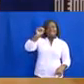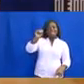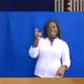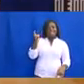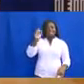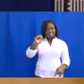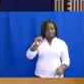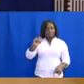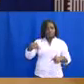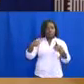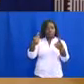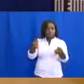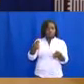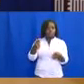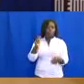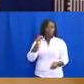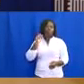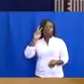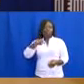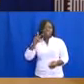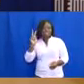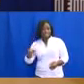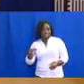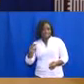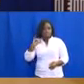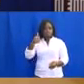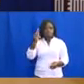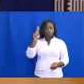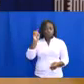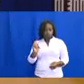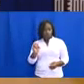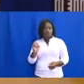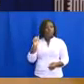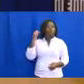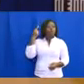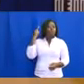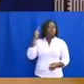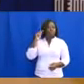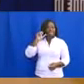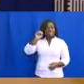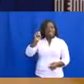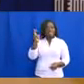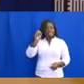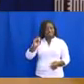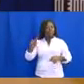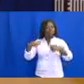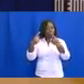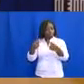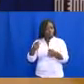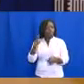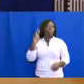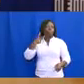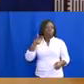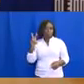SHS-2 Gold Track B, Bayer was a OT. The SHS-3B Bayer School is a OT.